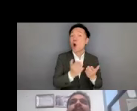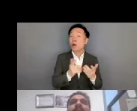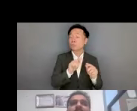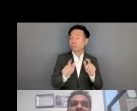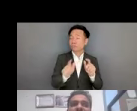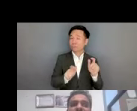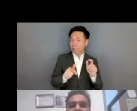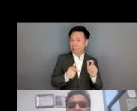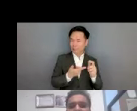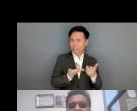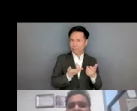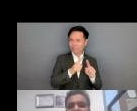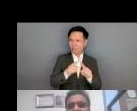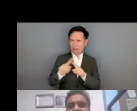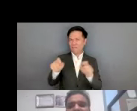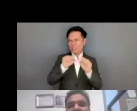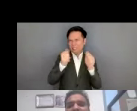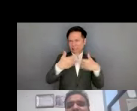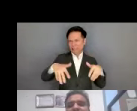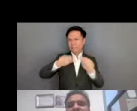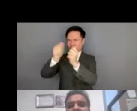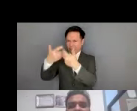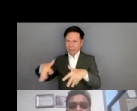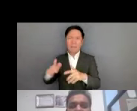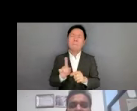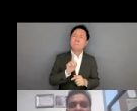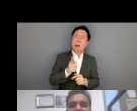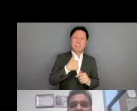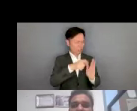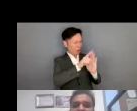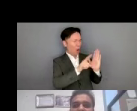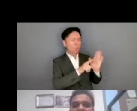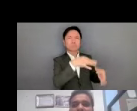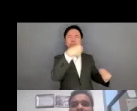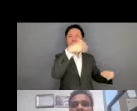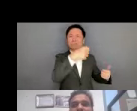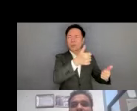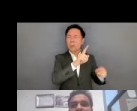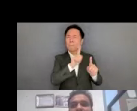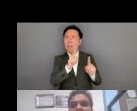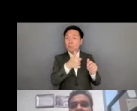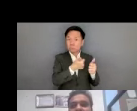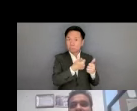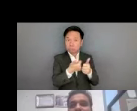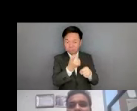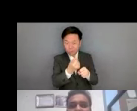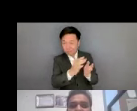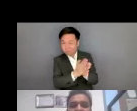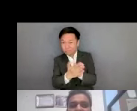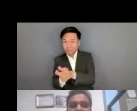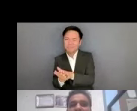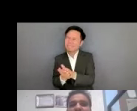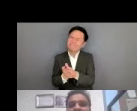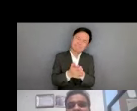system, but the implementation is lacking. And the Section 11 of this of the Act relating to rights of persons